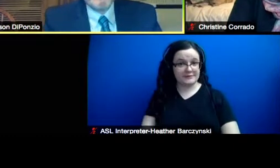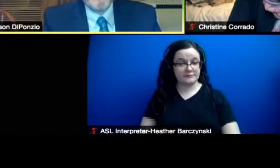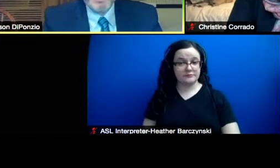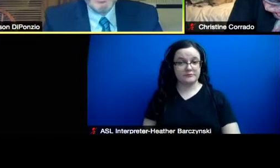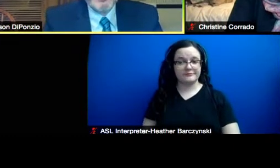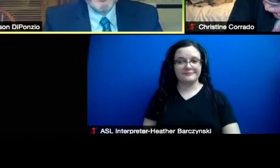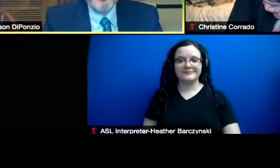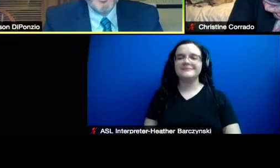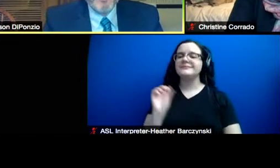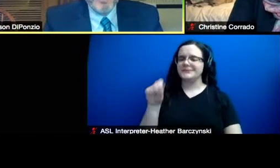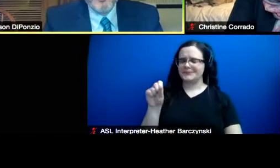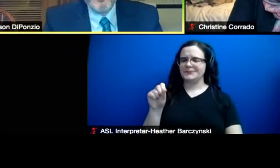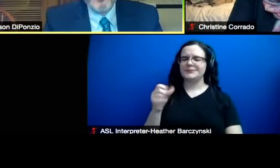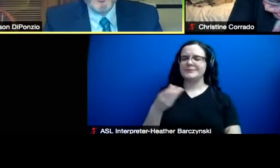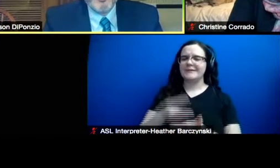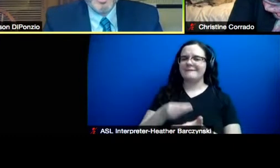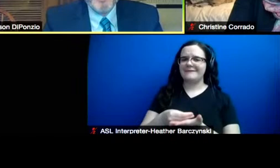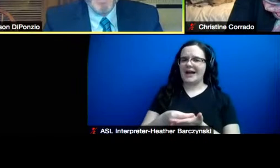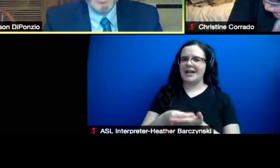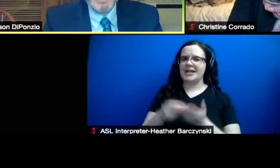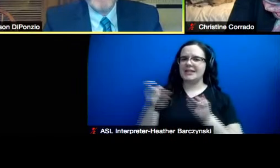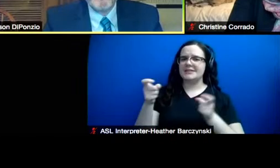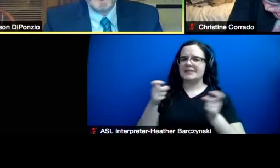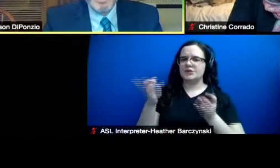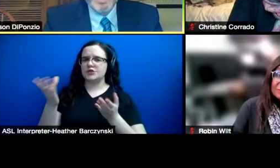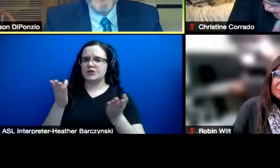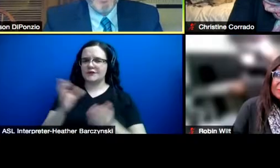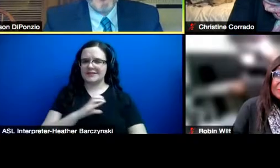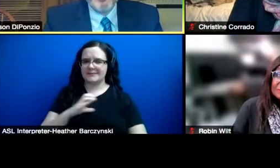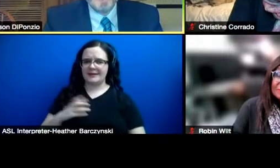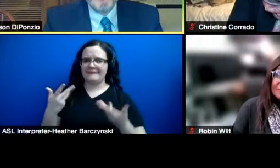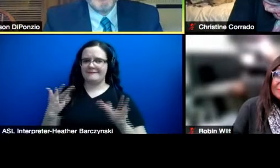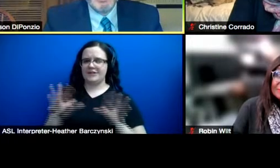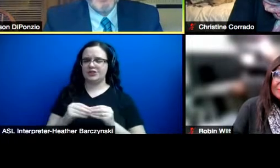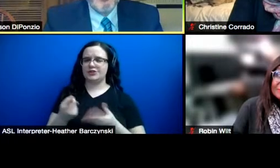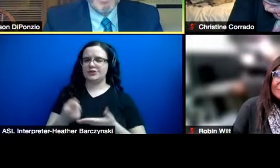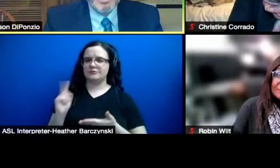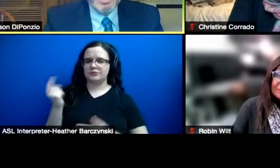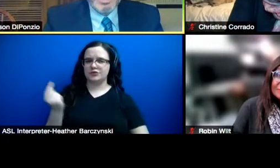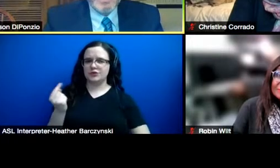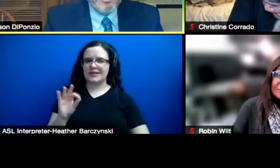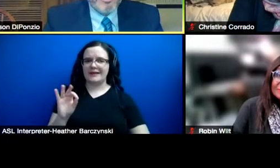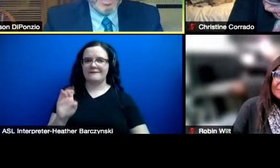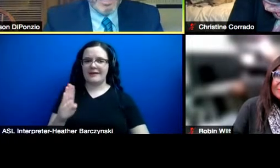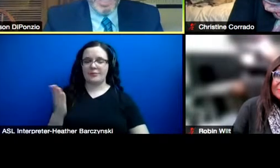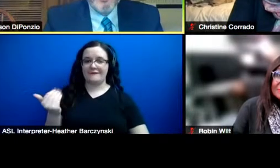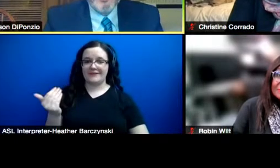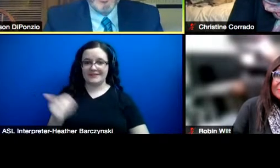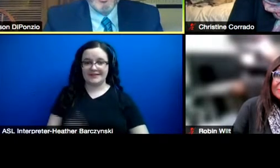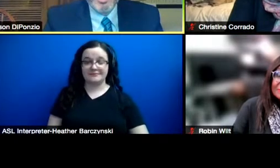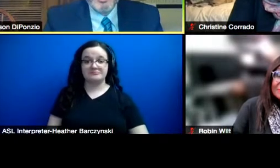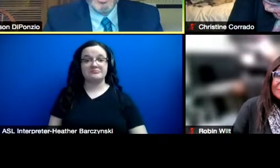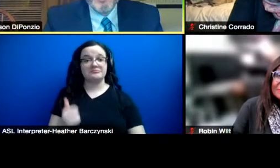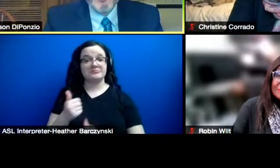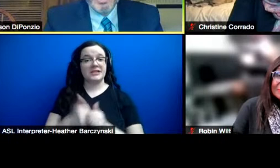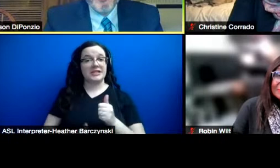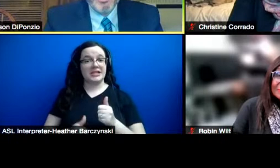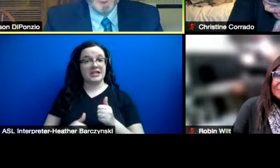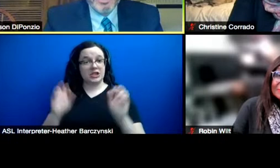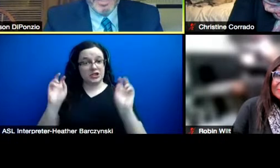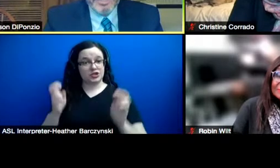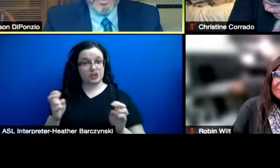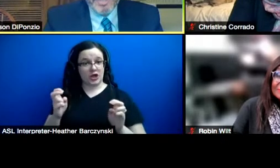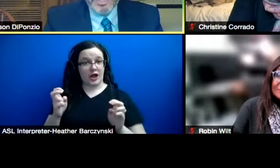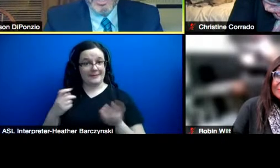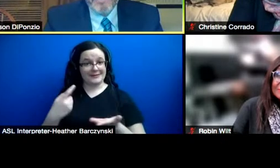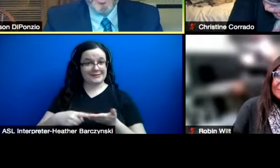Yes, the Finance and Administrative Services Committee met last Tuesday, February 15th. Each of the items that were discussed in committee appear